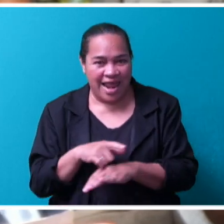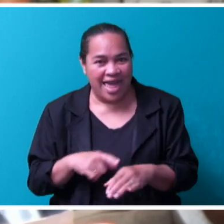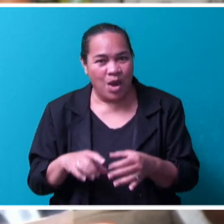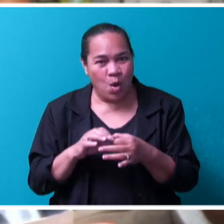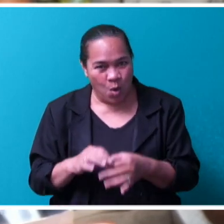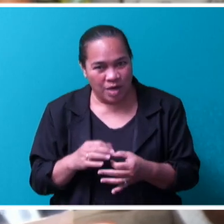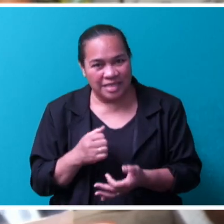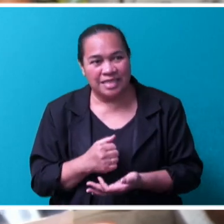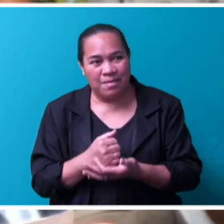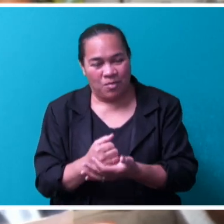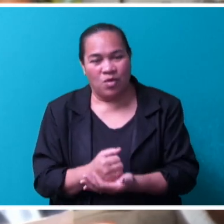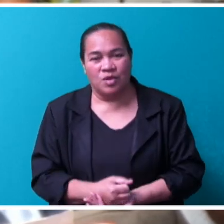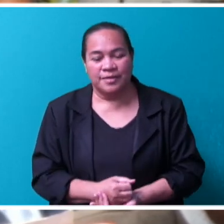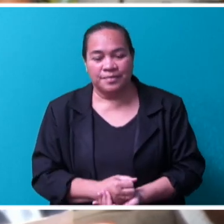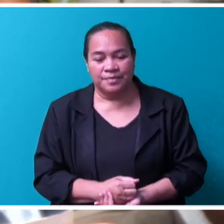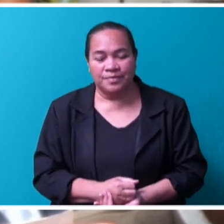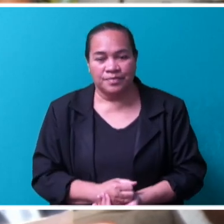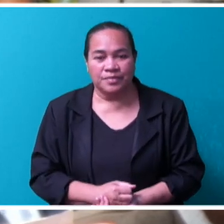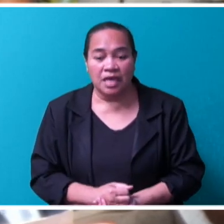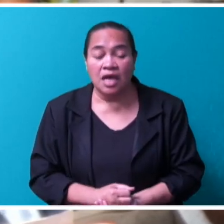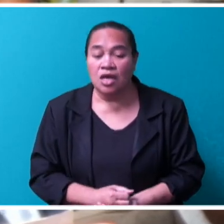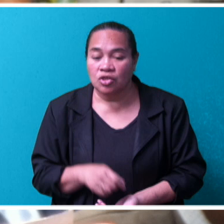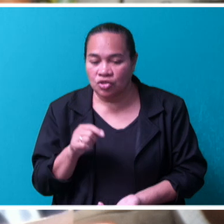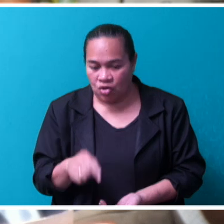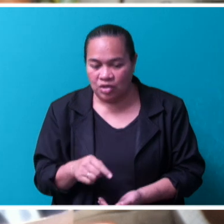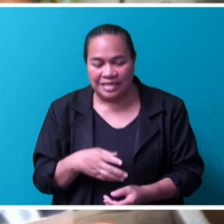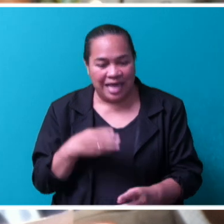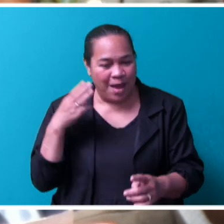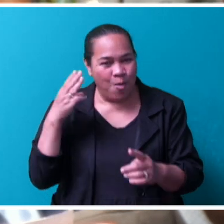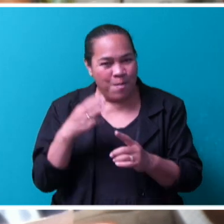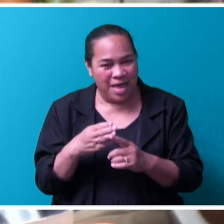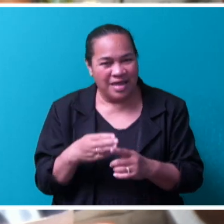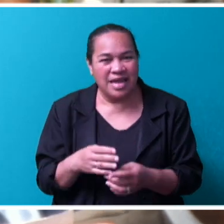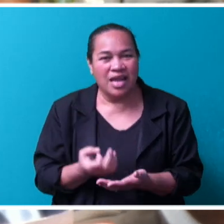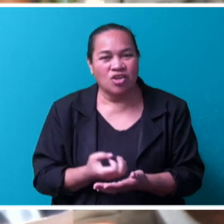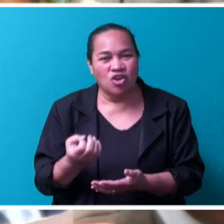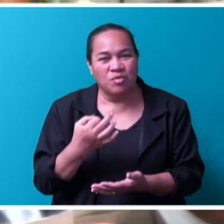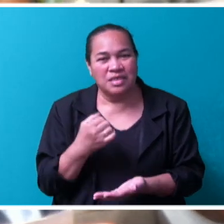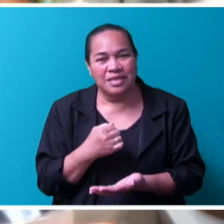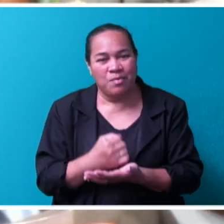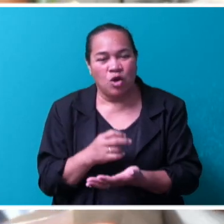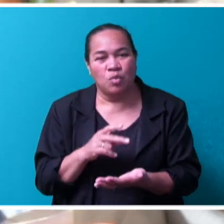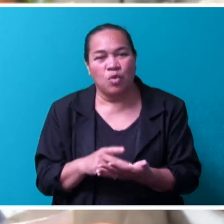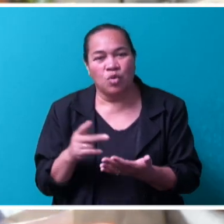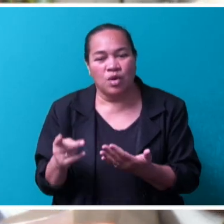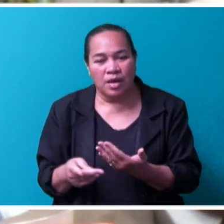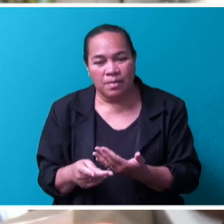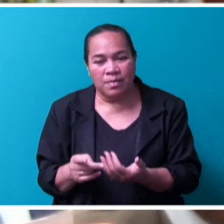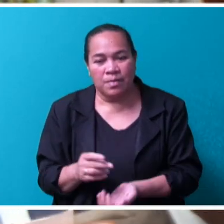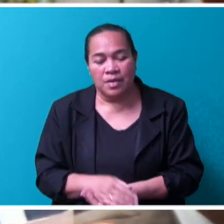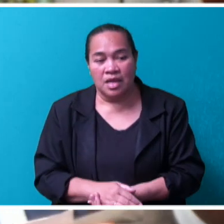and Development Fund, make it one of the ministry's main economic support programs. Under this